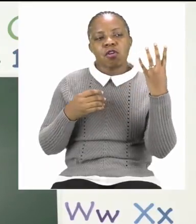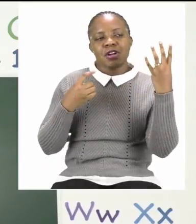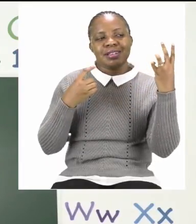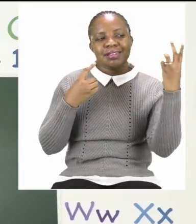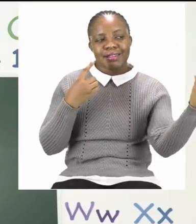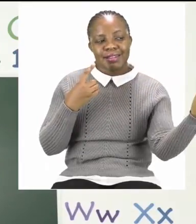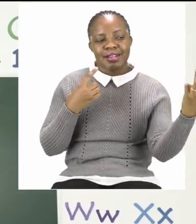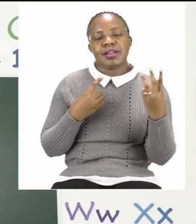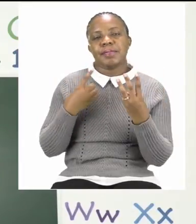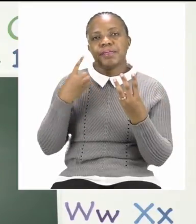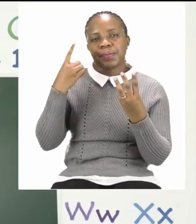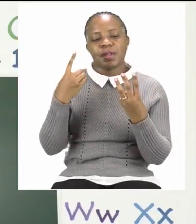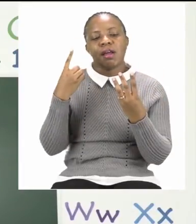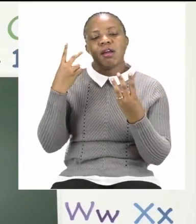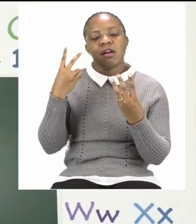42,